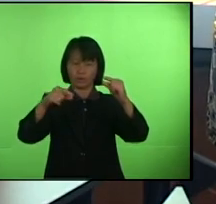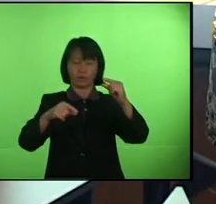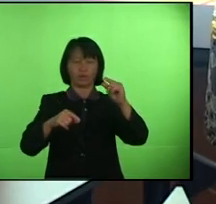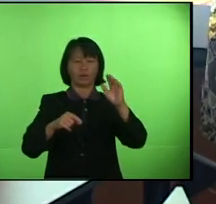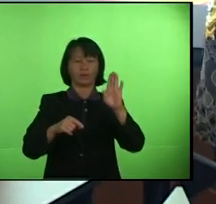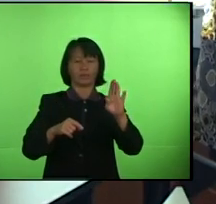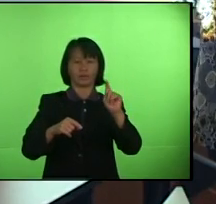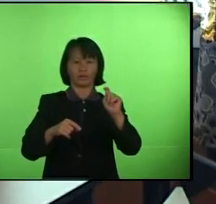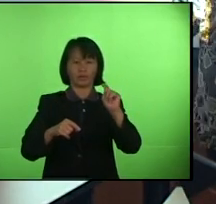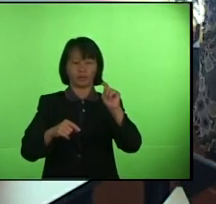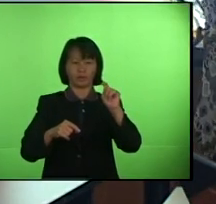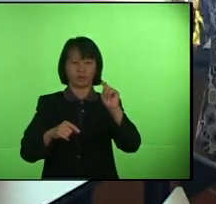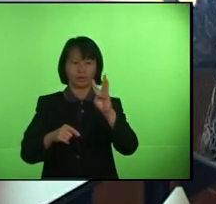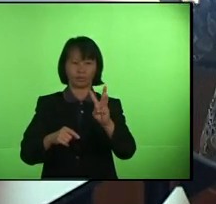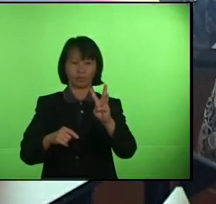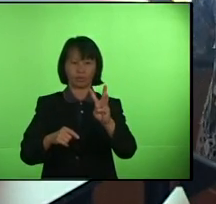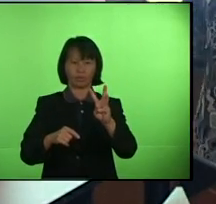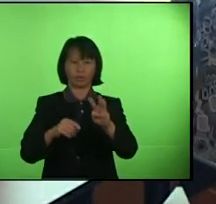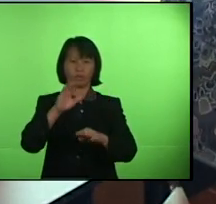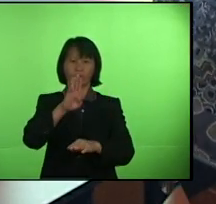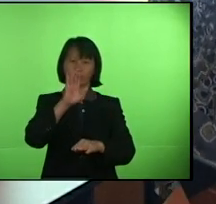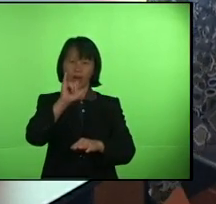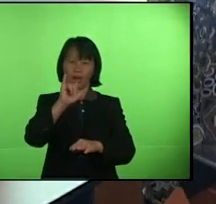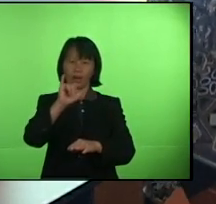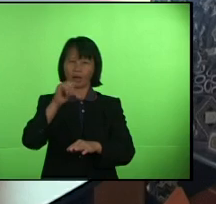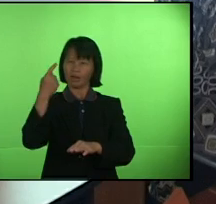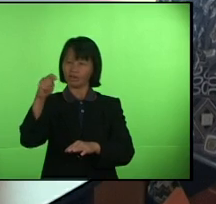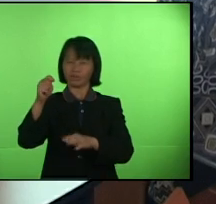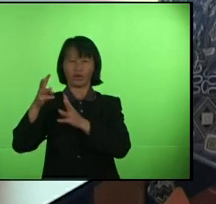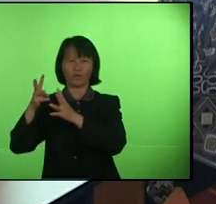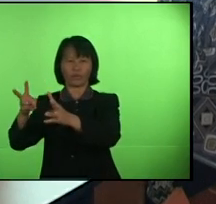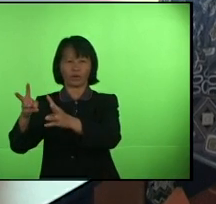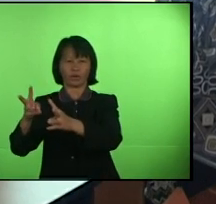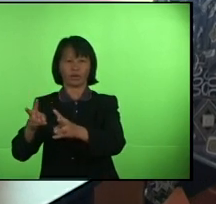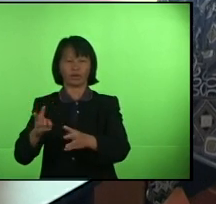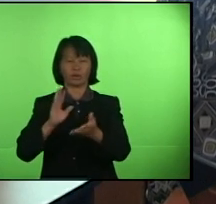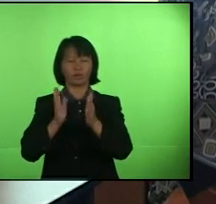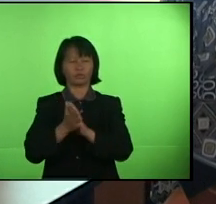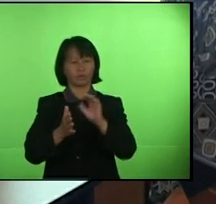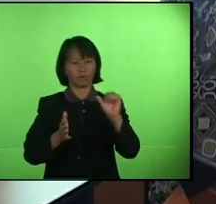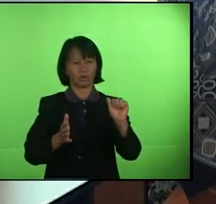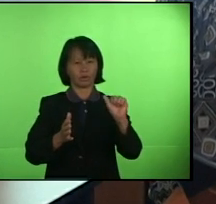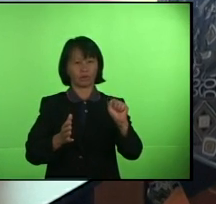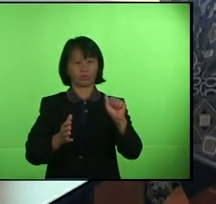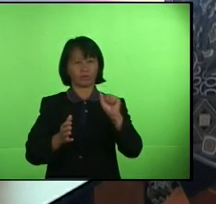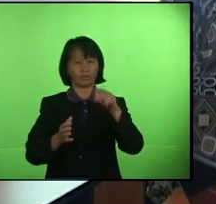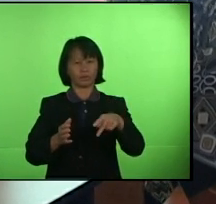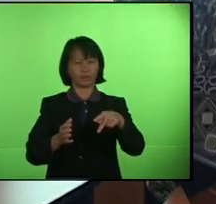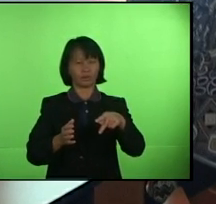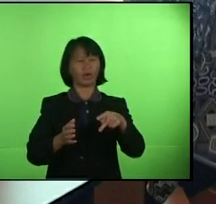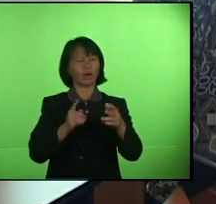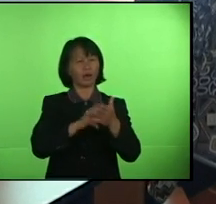way. By the way, what does ASAP means? ASAP, what does it mean? It